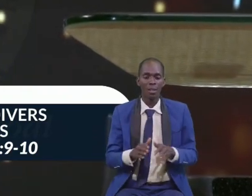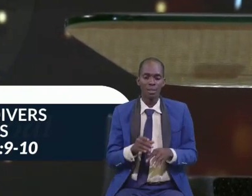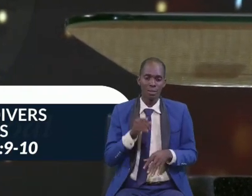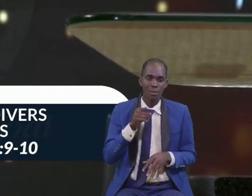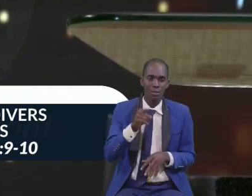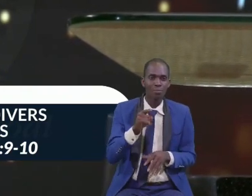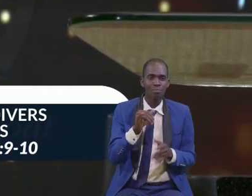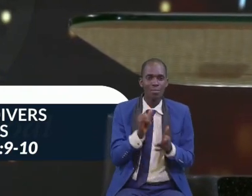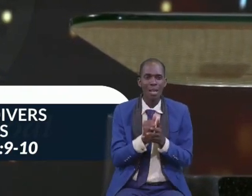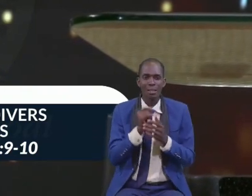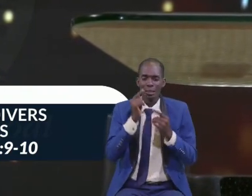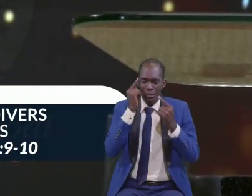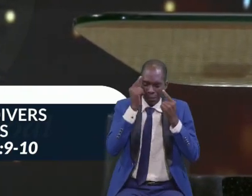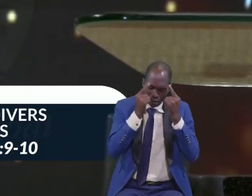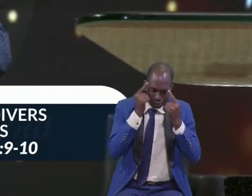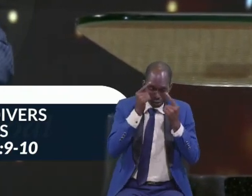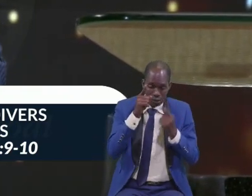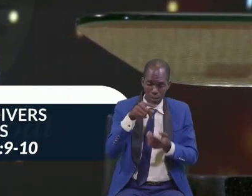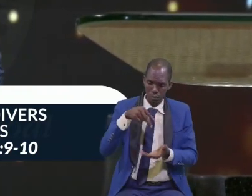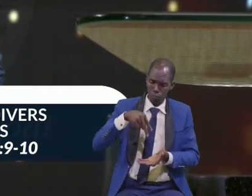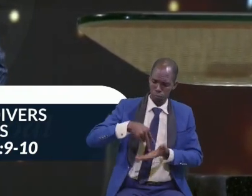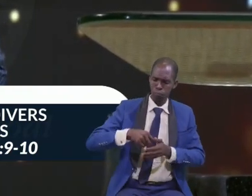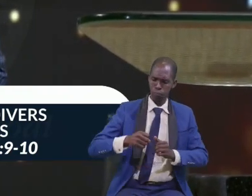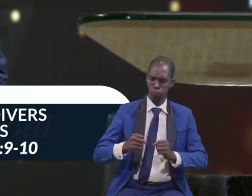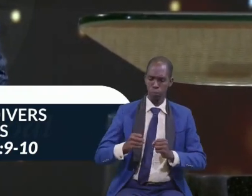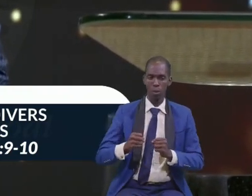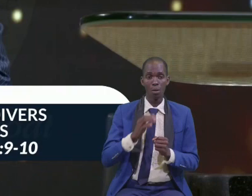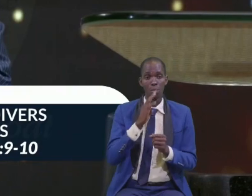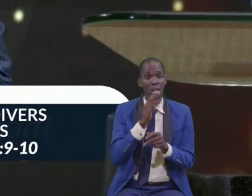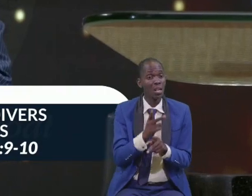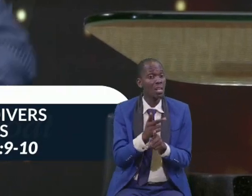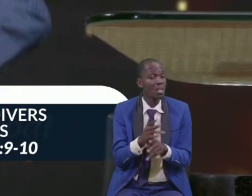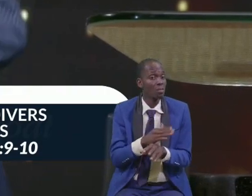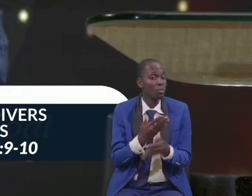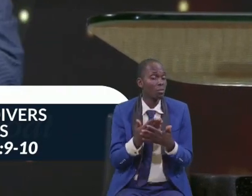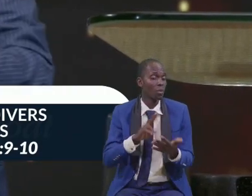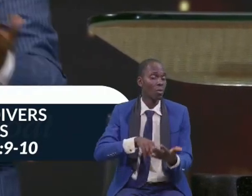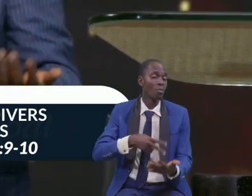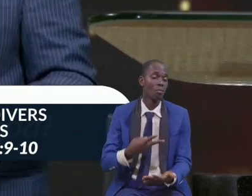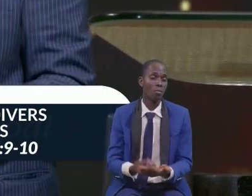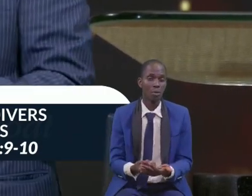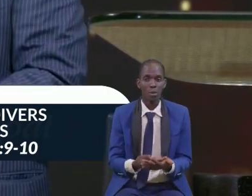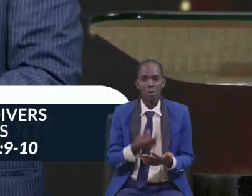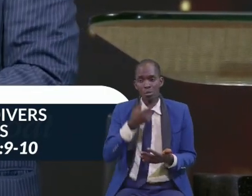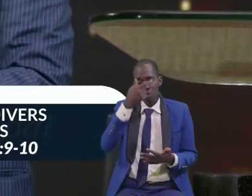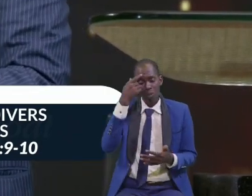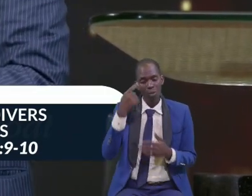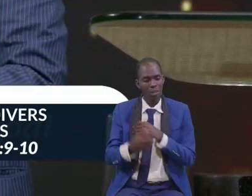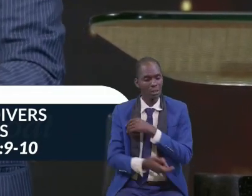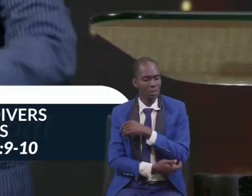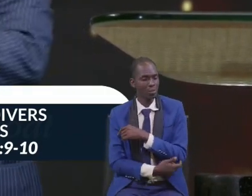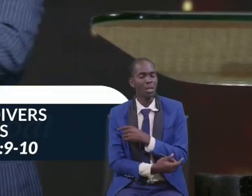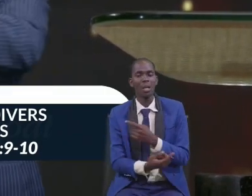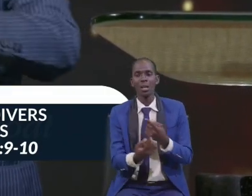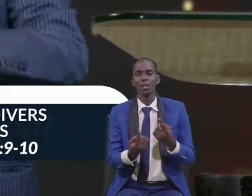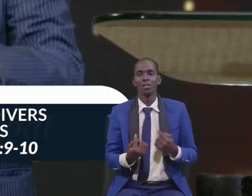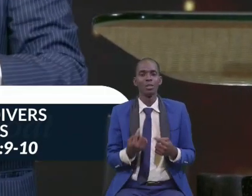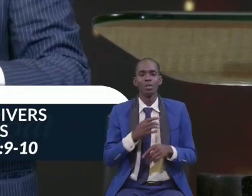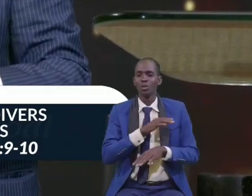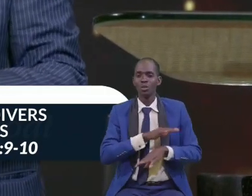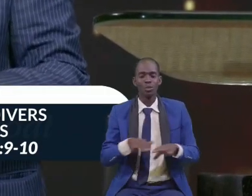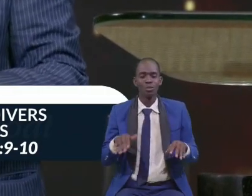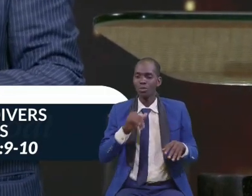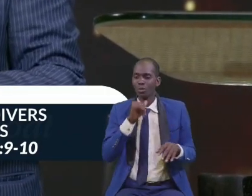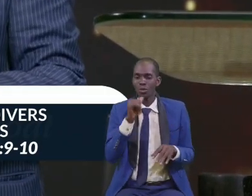him that thinketh he standeth take heed, lest he fall. It says, because temptations come, don't just